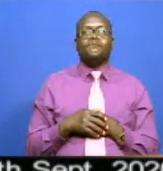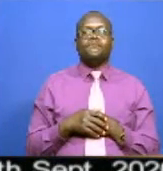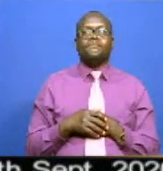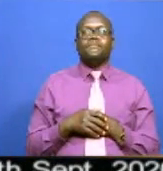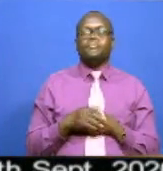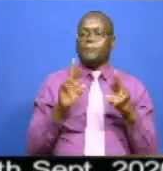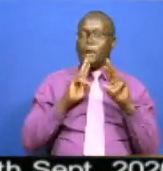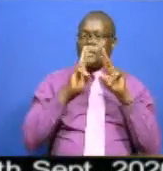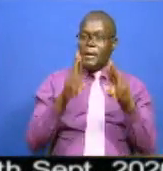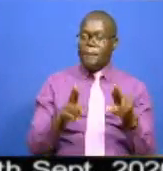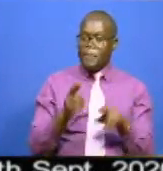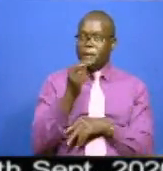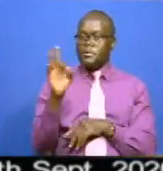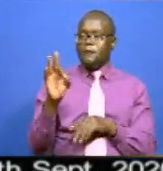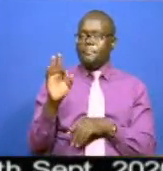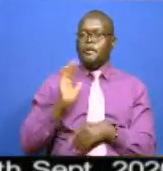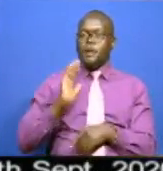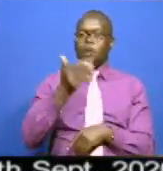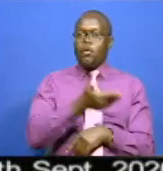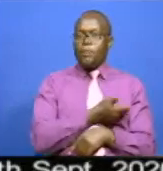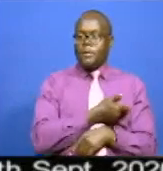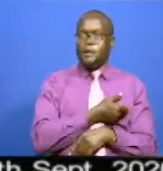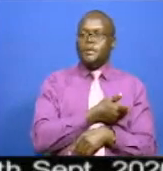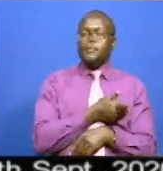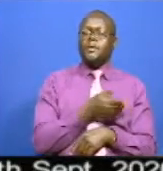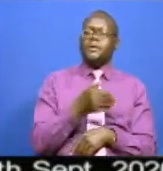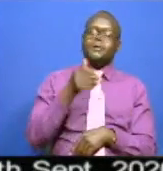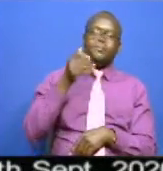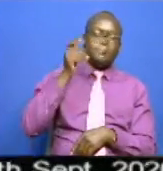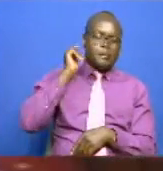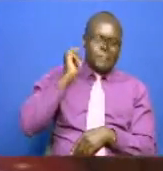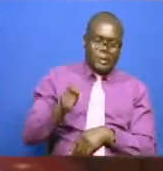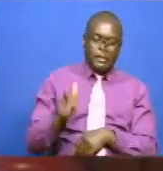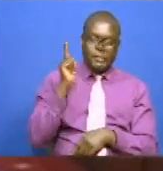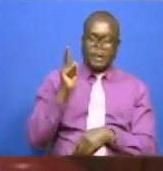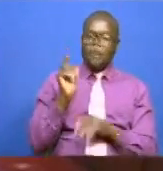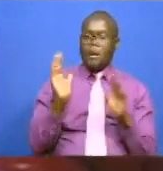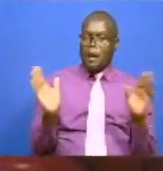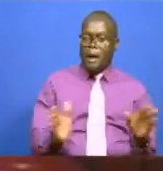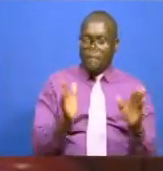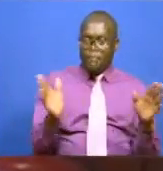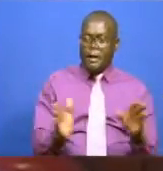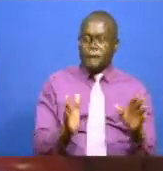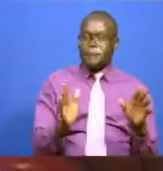findings of the Departmental Committee on Justice and Legal Affairs